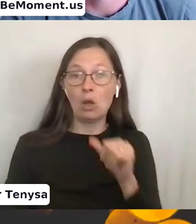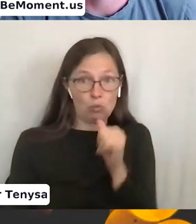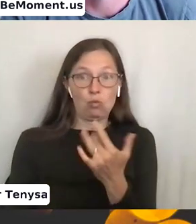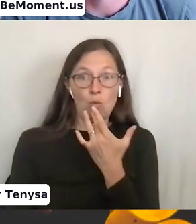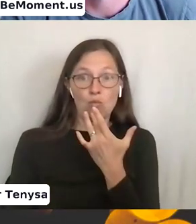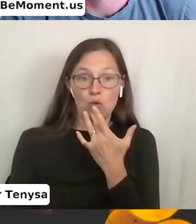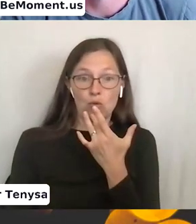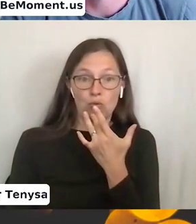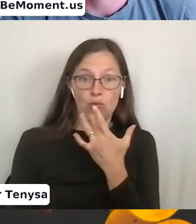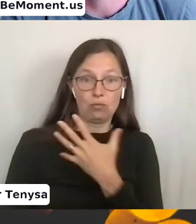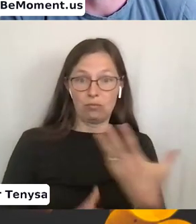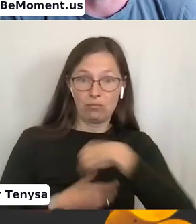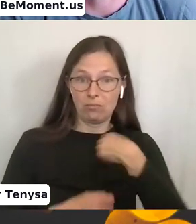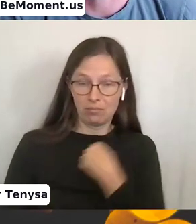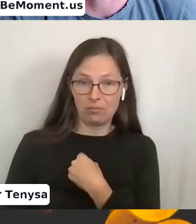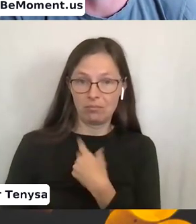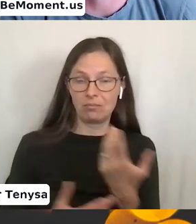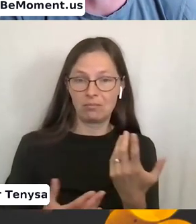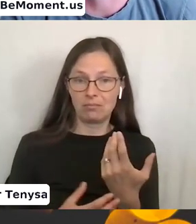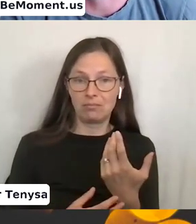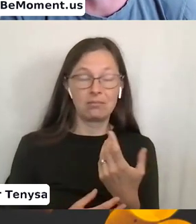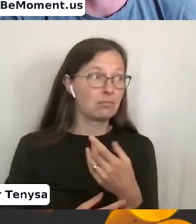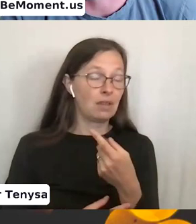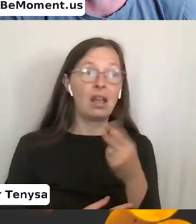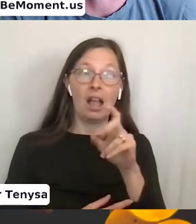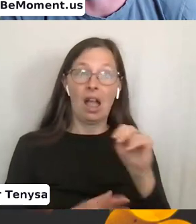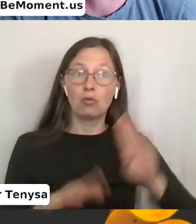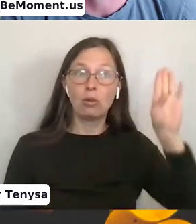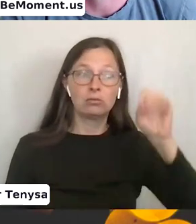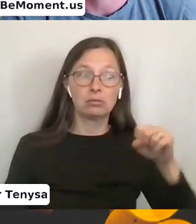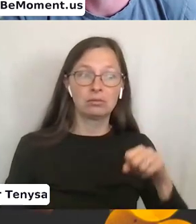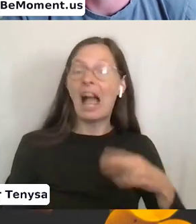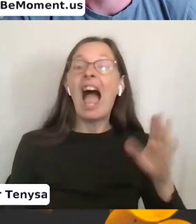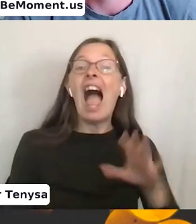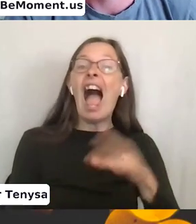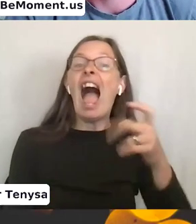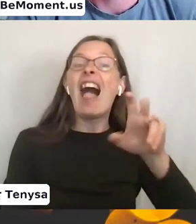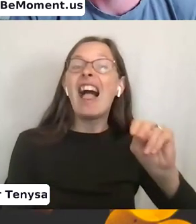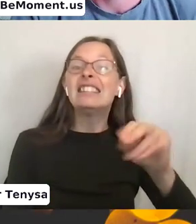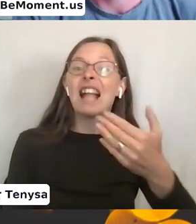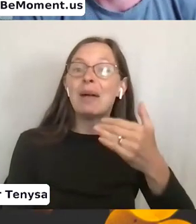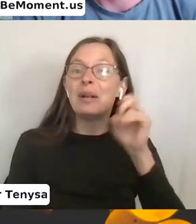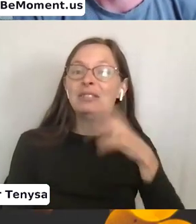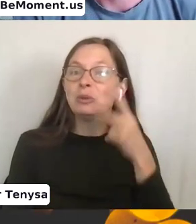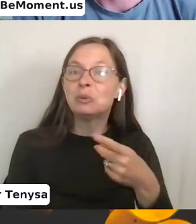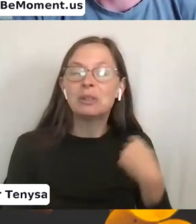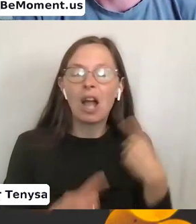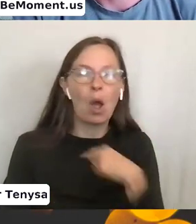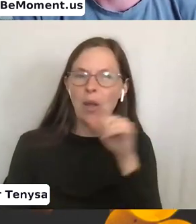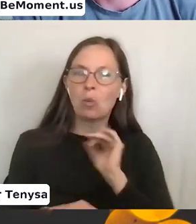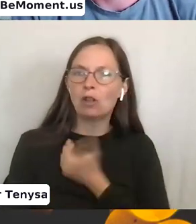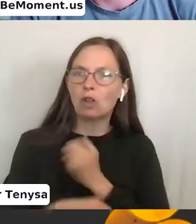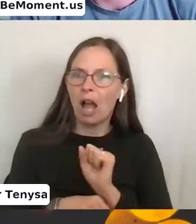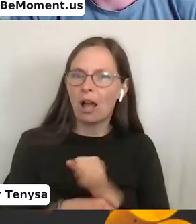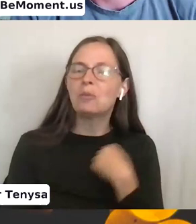to engage with this, then She raised her hand. She's at. Here we go. Helen. Come on, we Helen. We haven't been doing our job. We